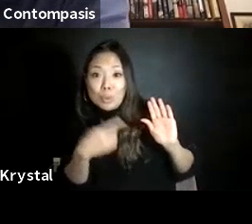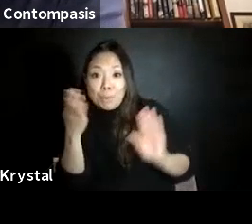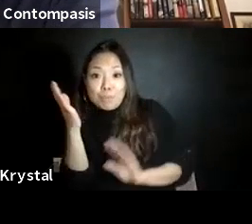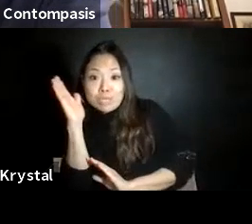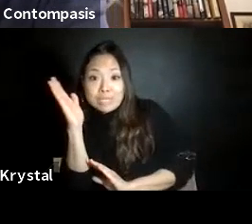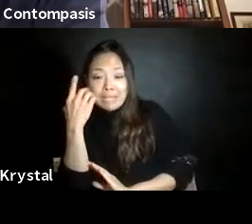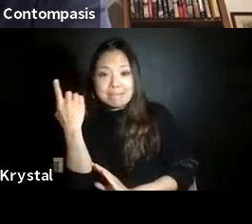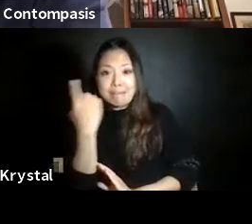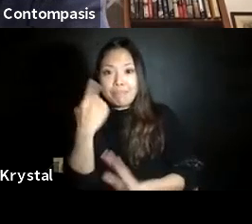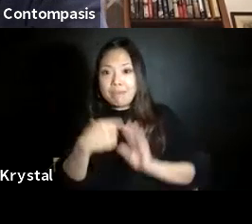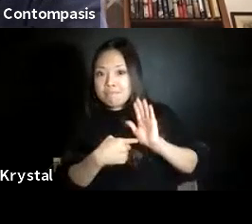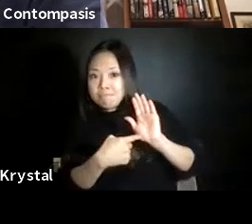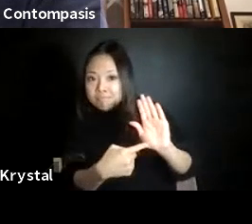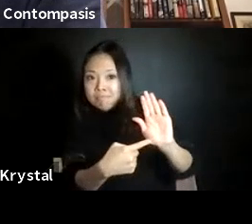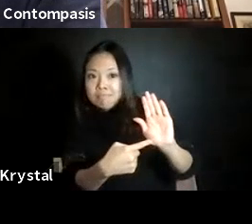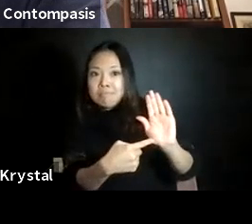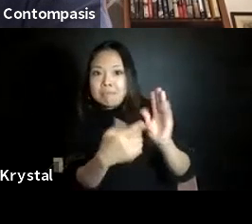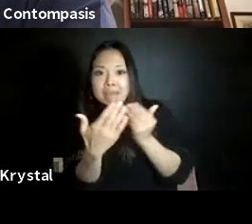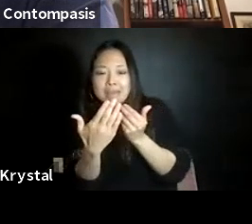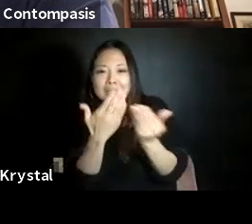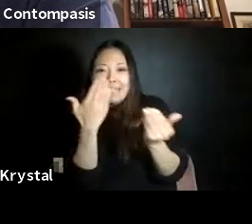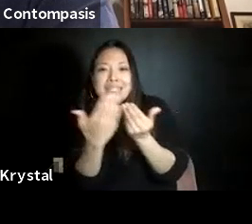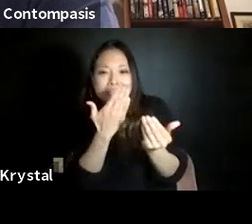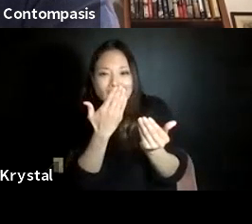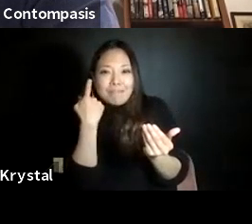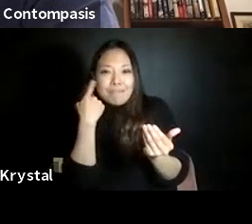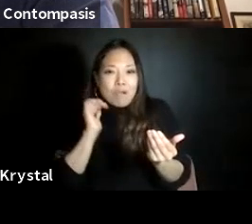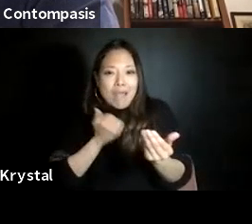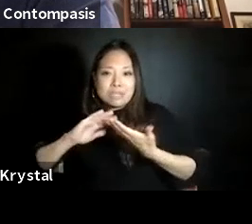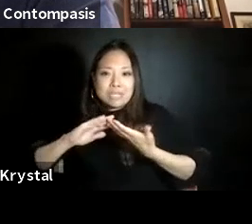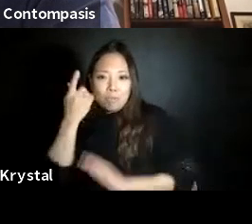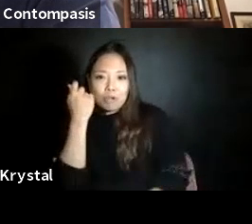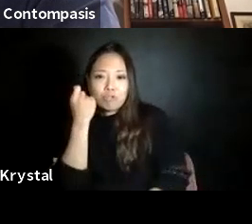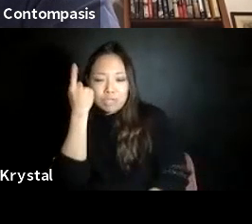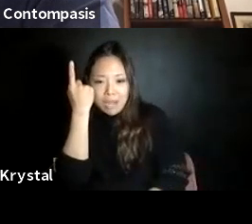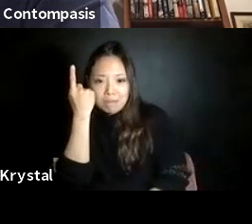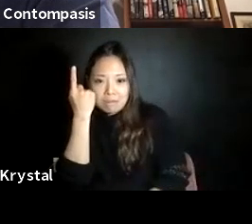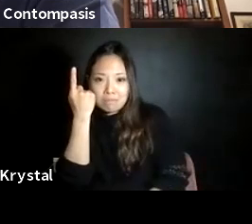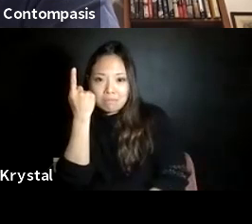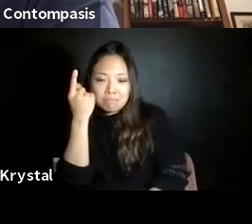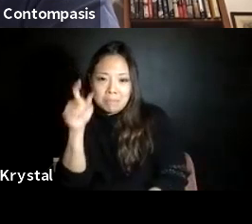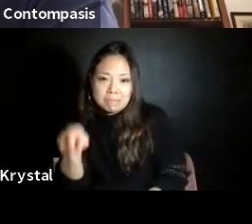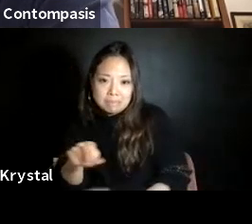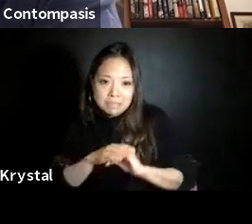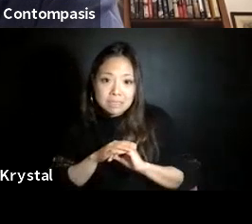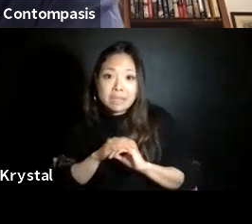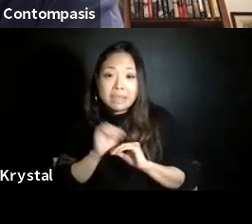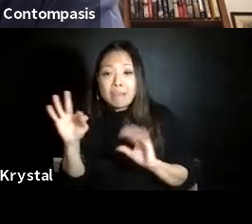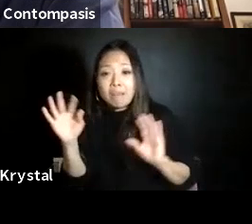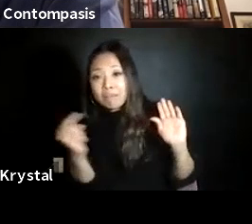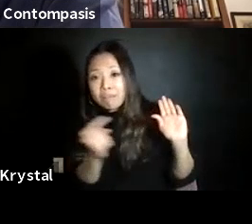enough for our city to understand, right? And so if it's too